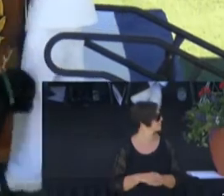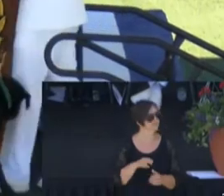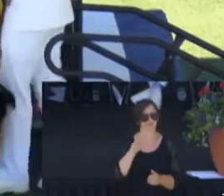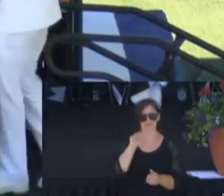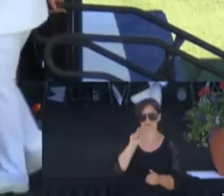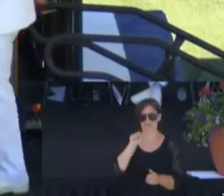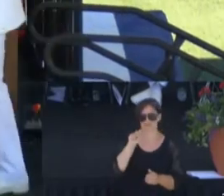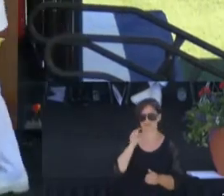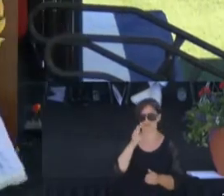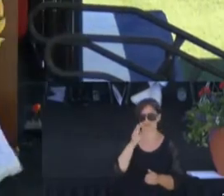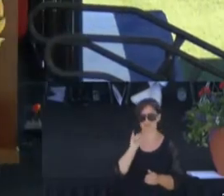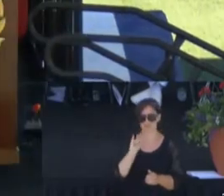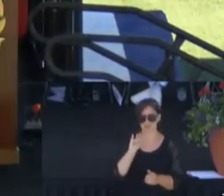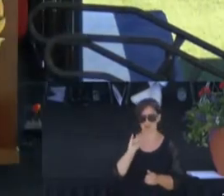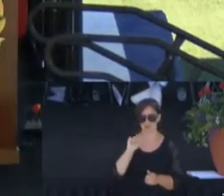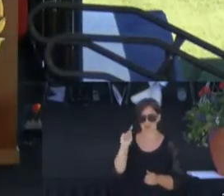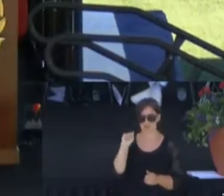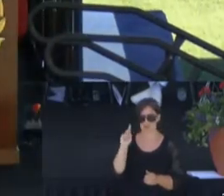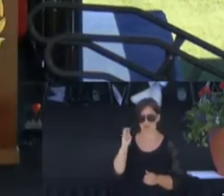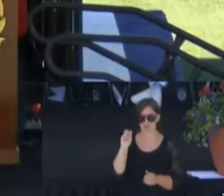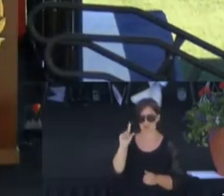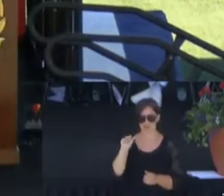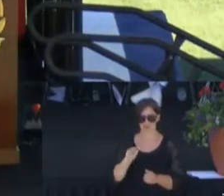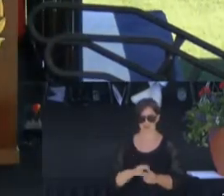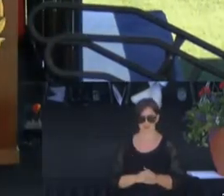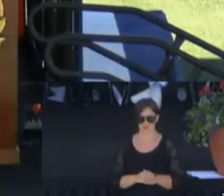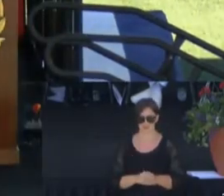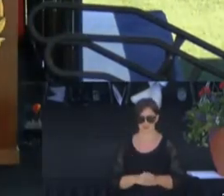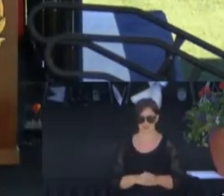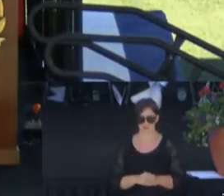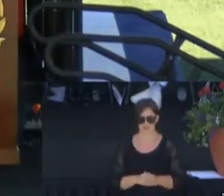Anthony Joseph Testa III.